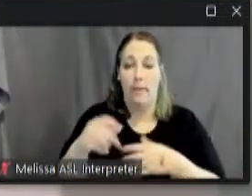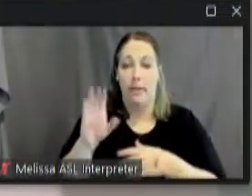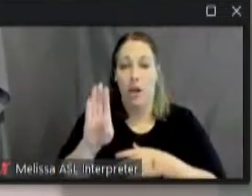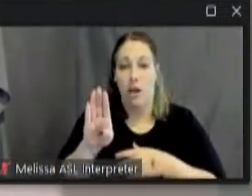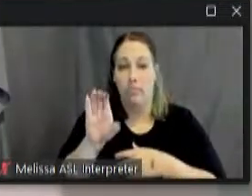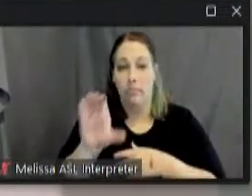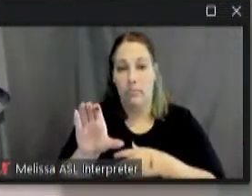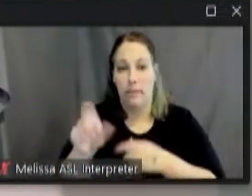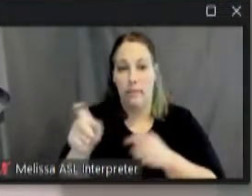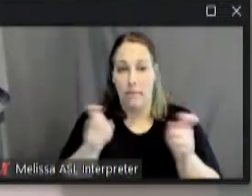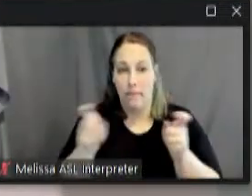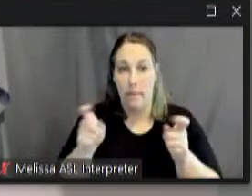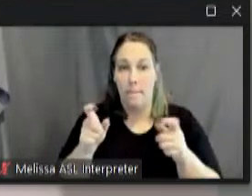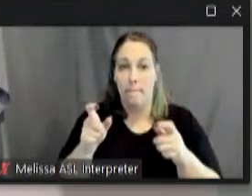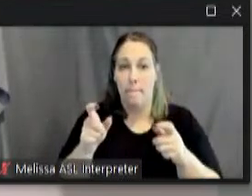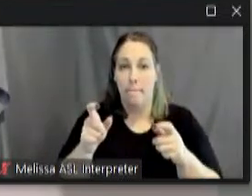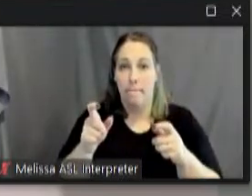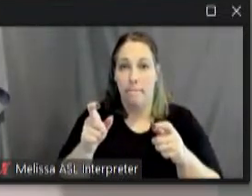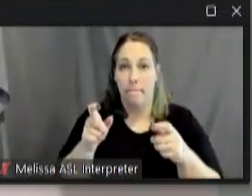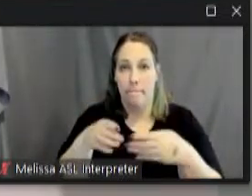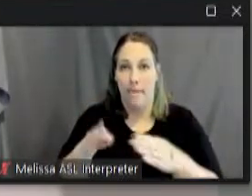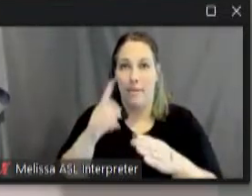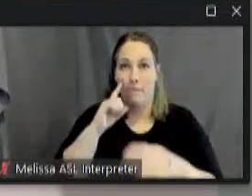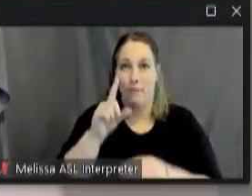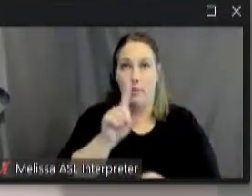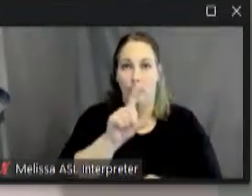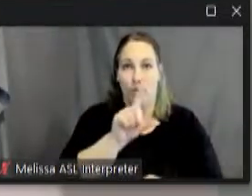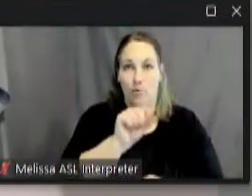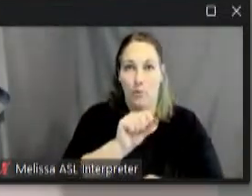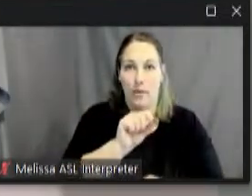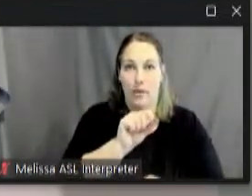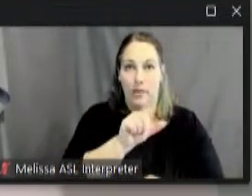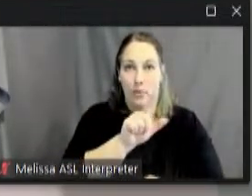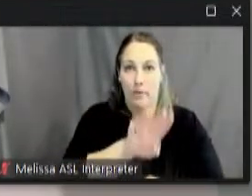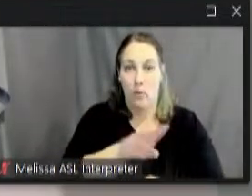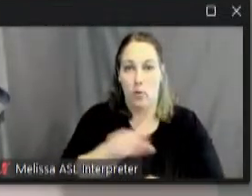2024-2026, we have put in our budget the